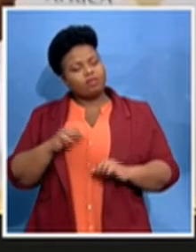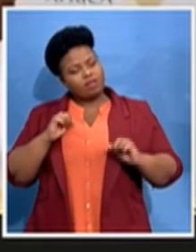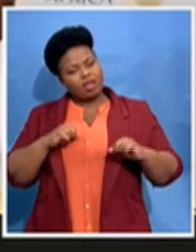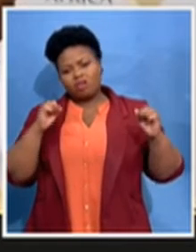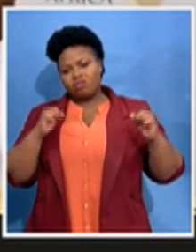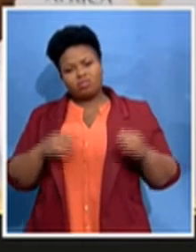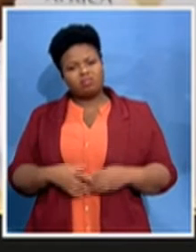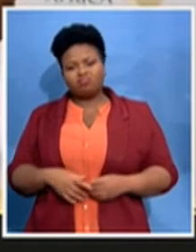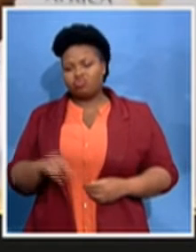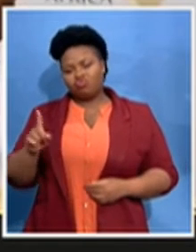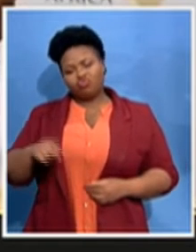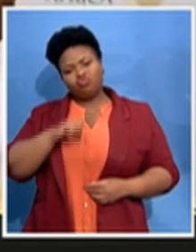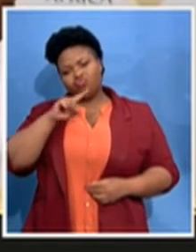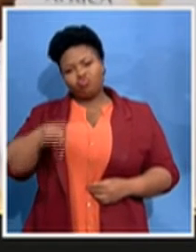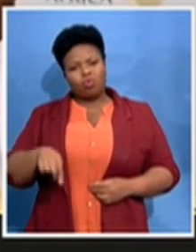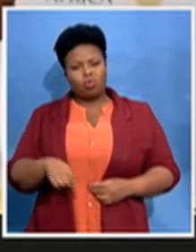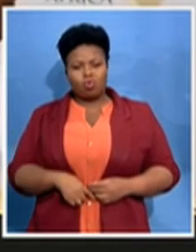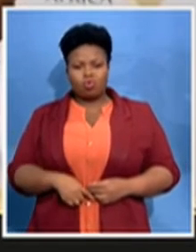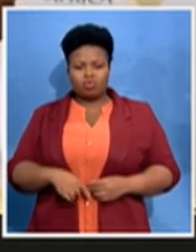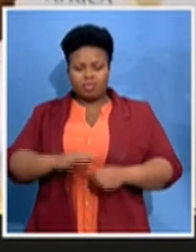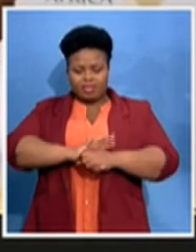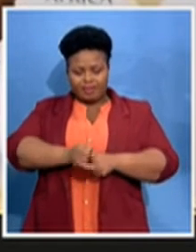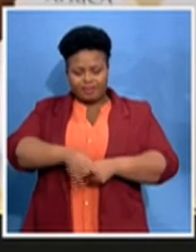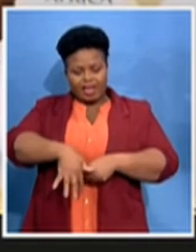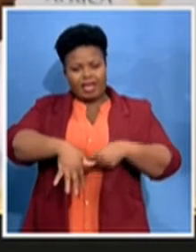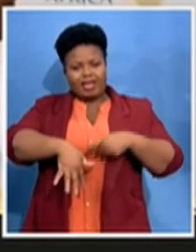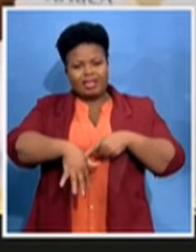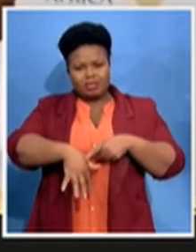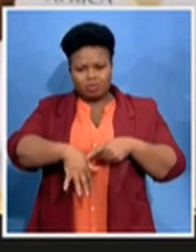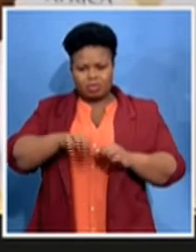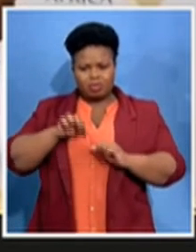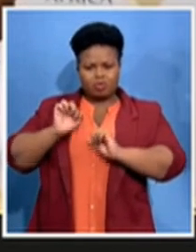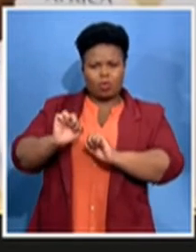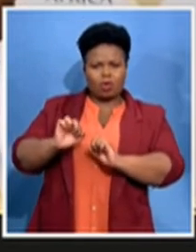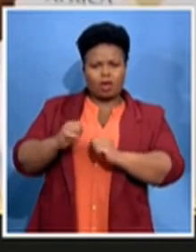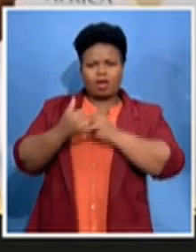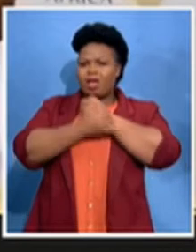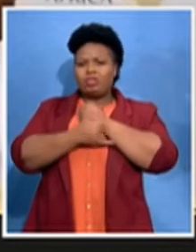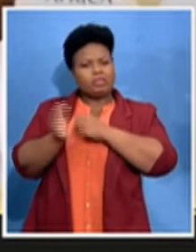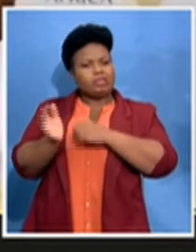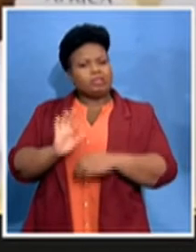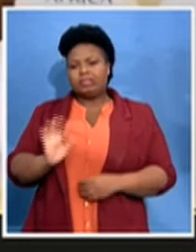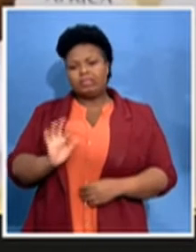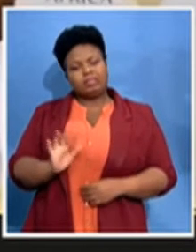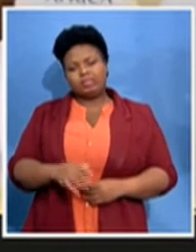the COVID-19 virus country. So again, I will use the word the